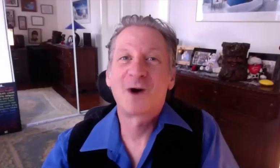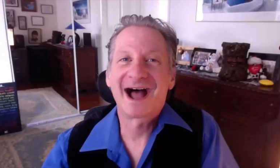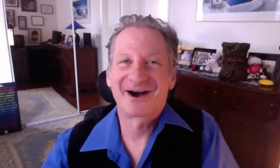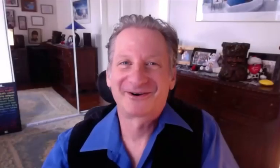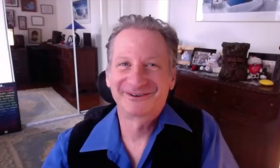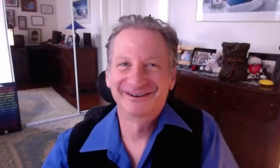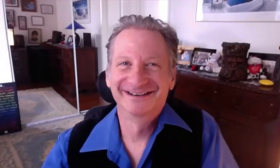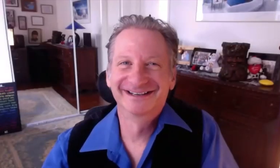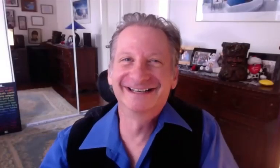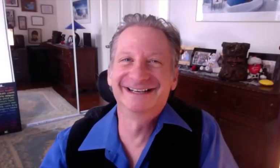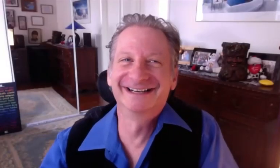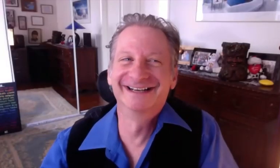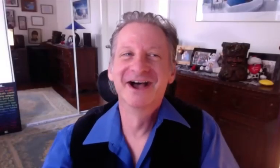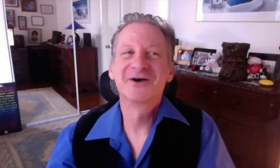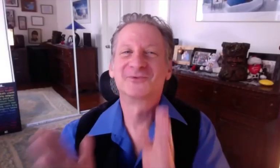Wow.